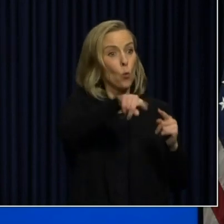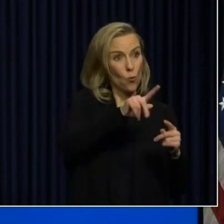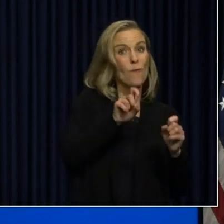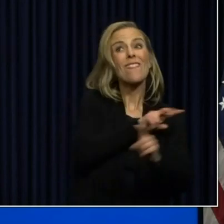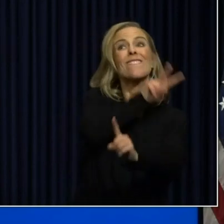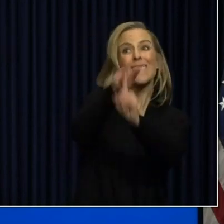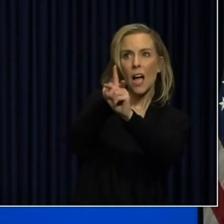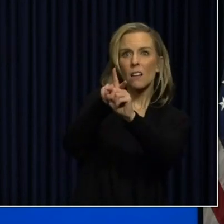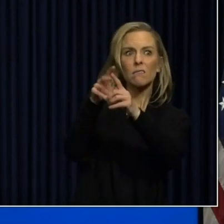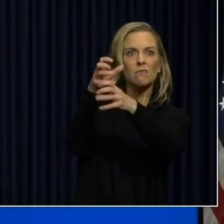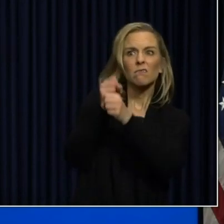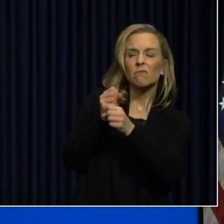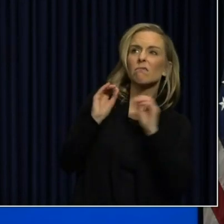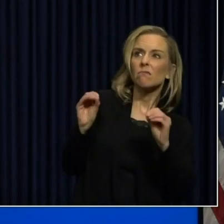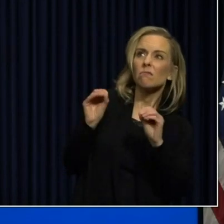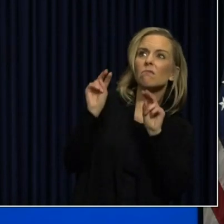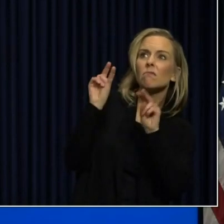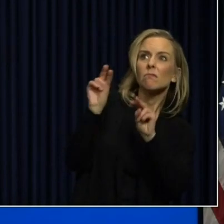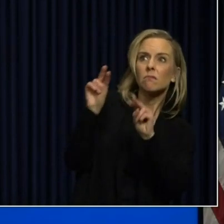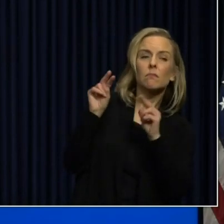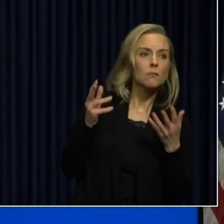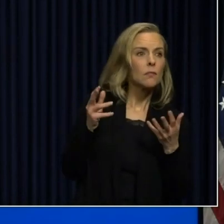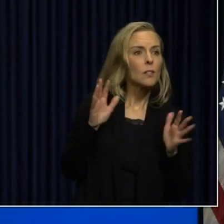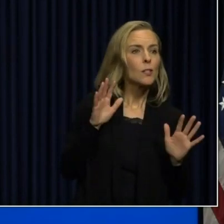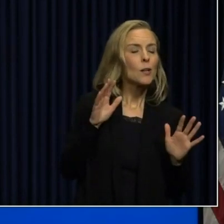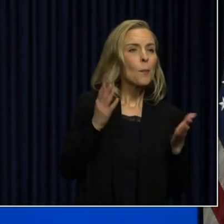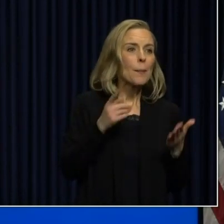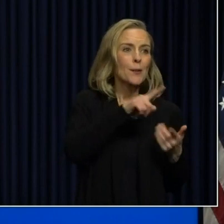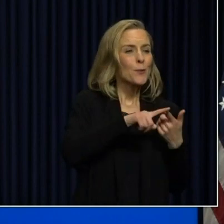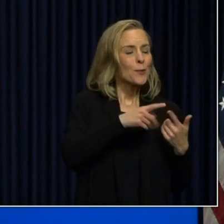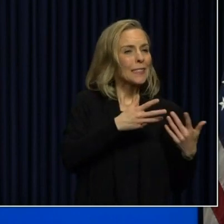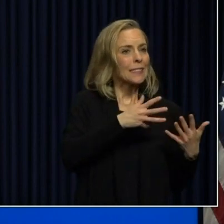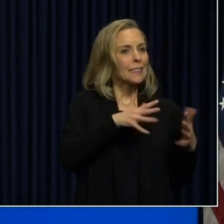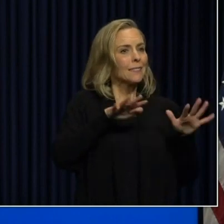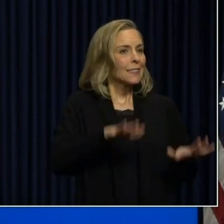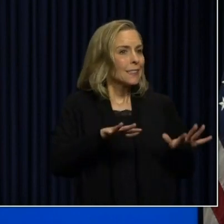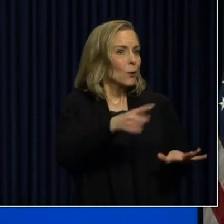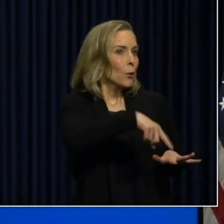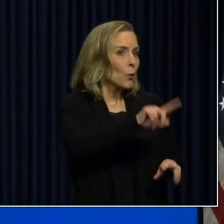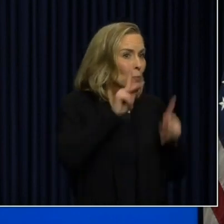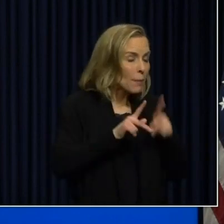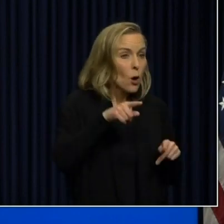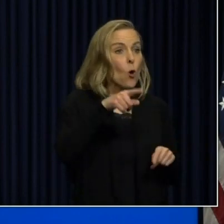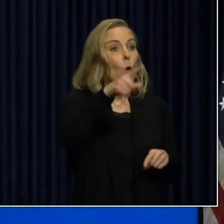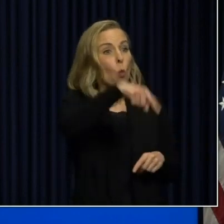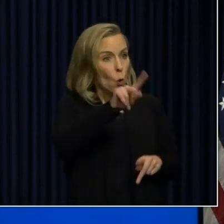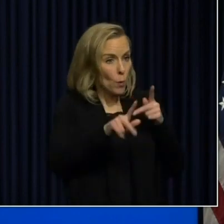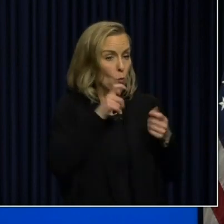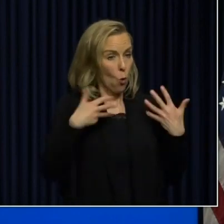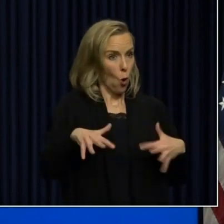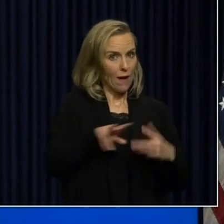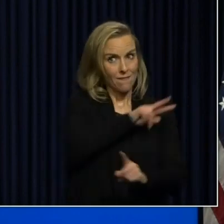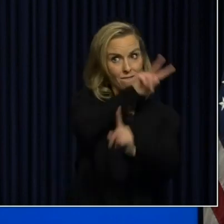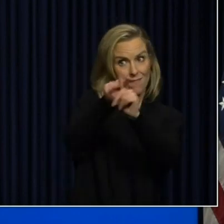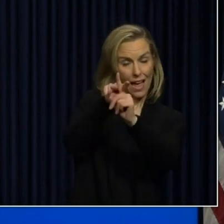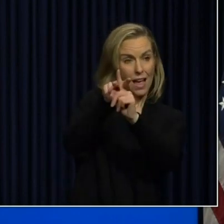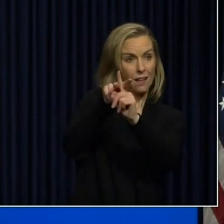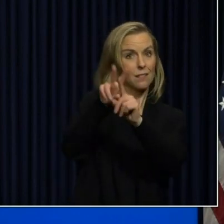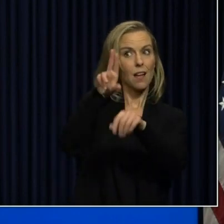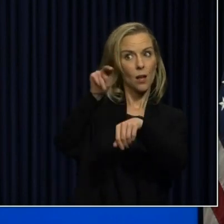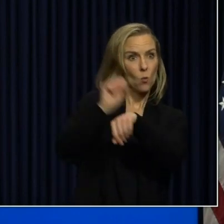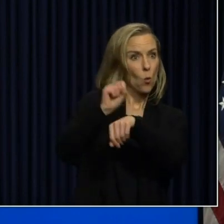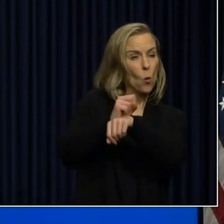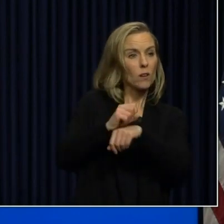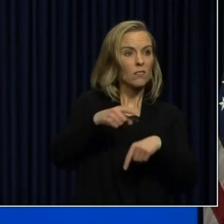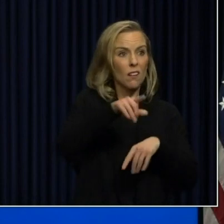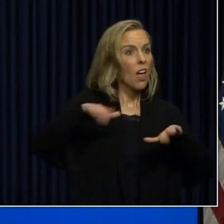haven't received anything yet, just to put their hearts and minds at ease a little bit? To those who have filed for unemployment and we haven't